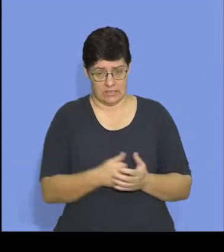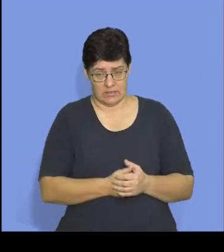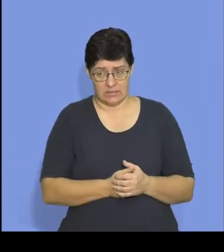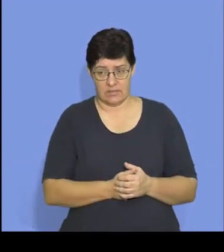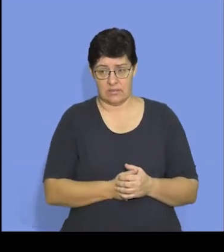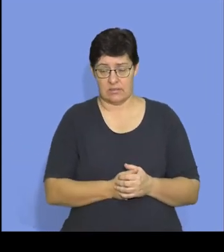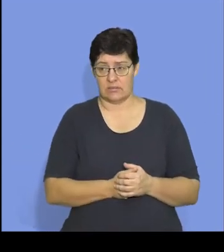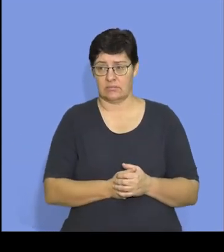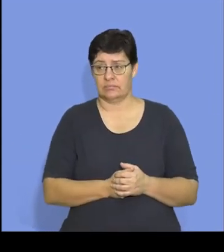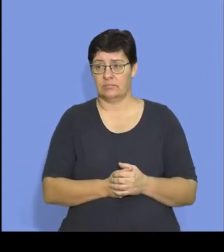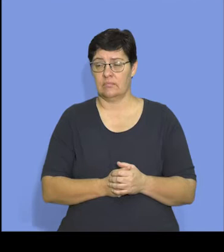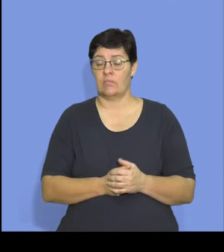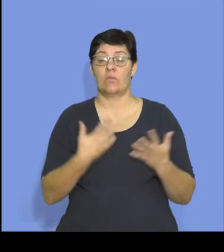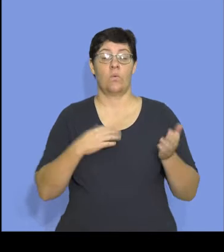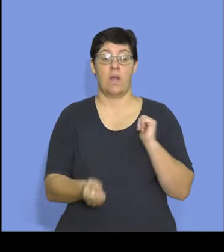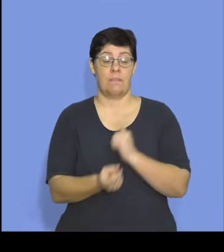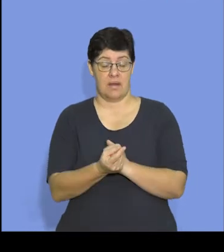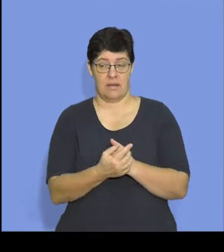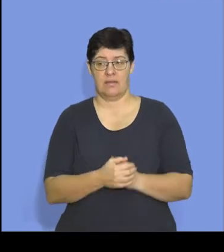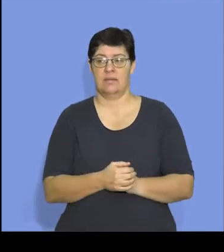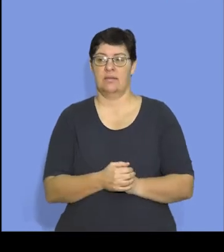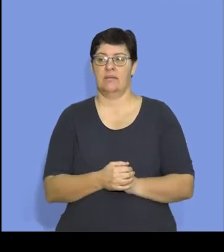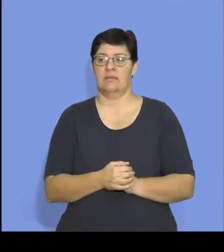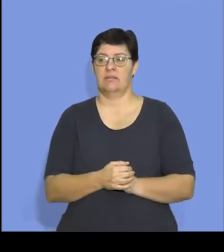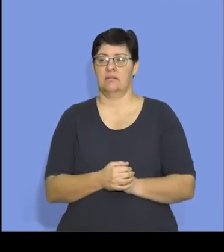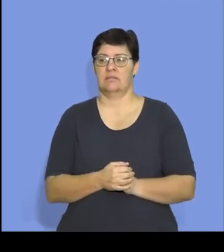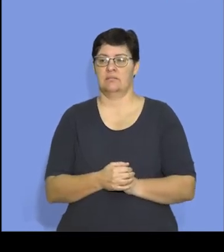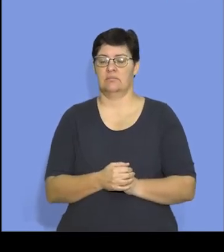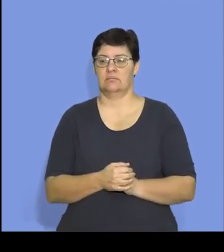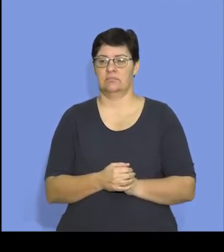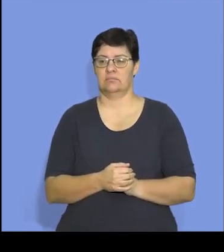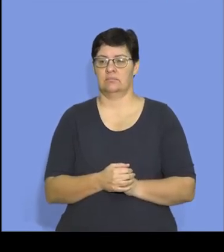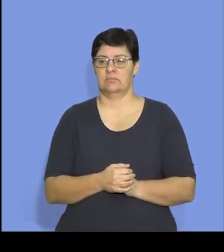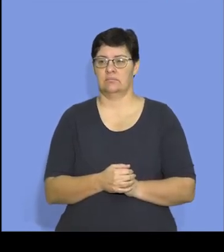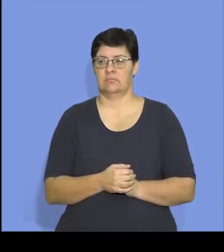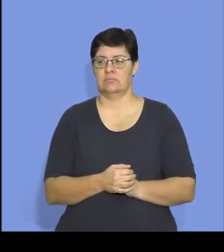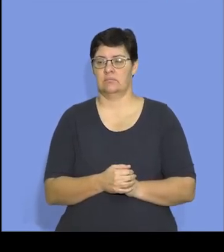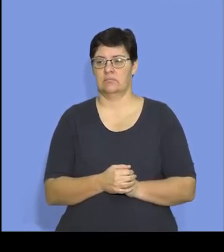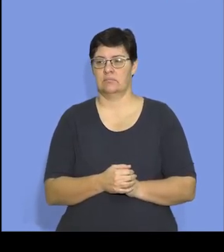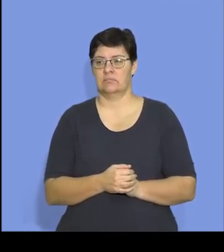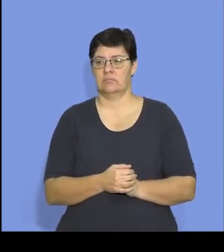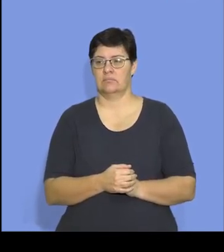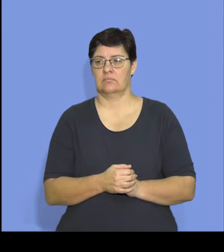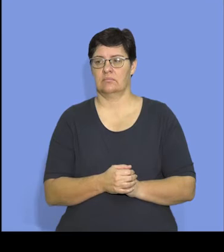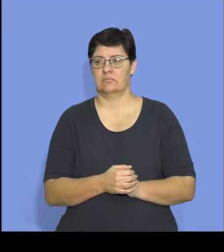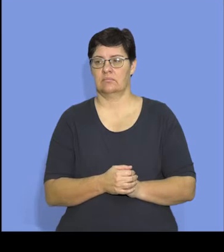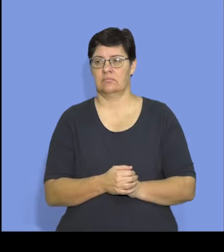What will happen here is we're going to go, whoops, no, we're not. Apparently it doesn't like me.